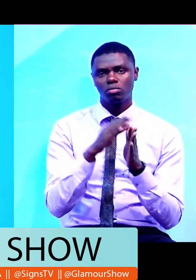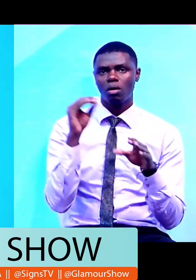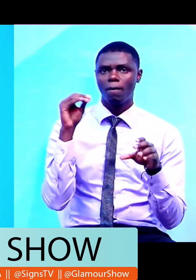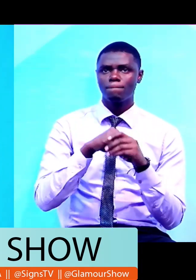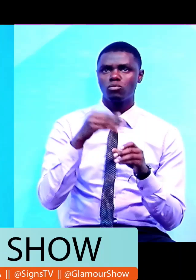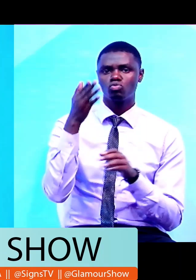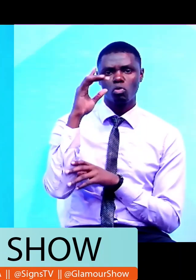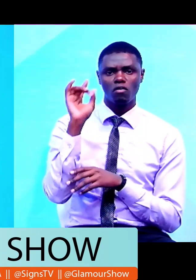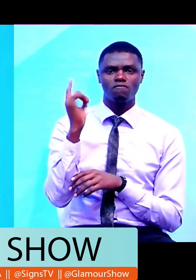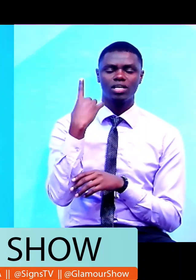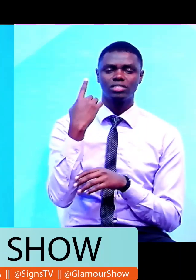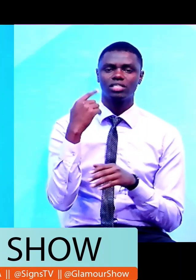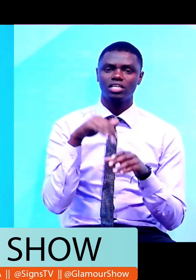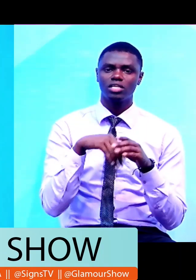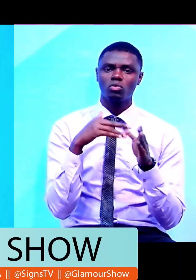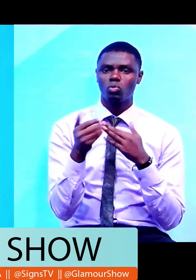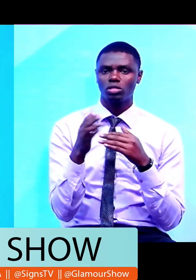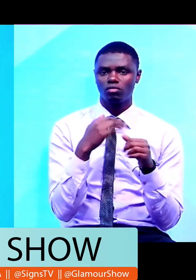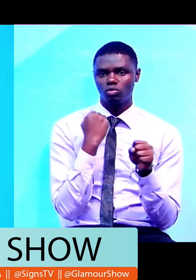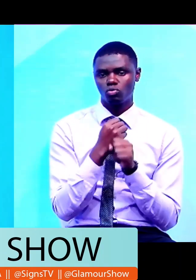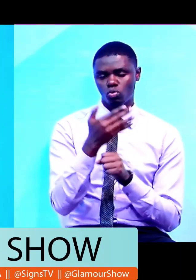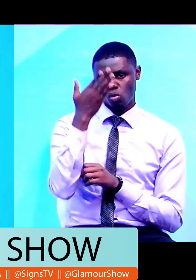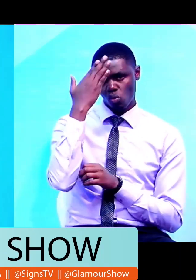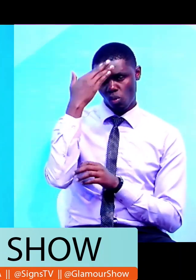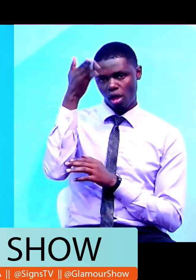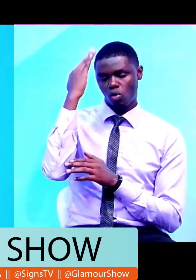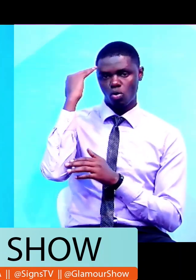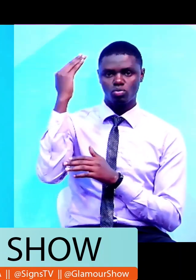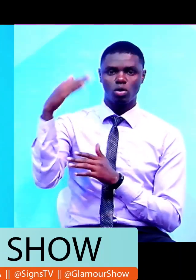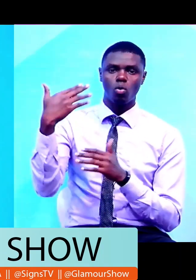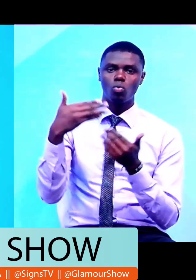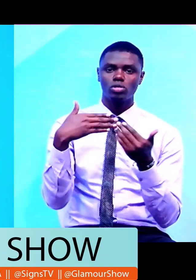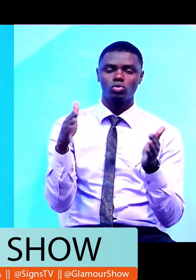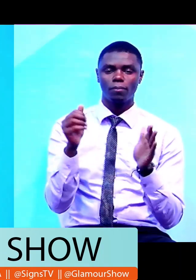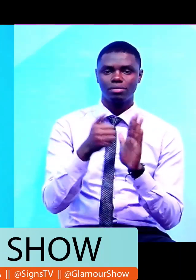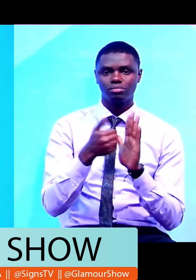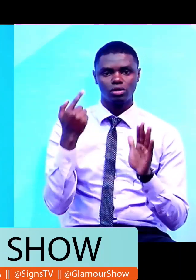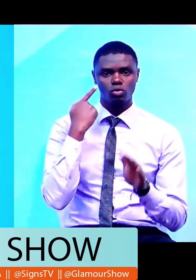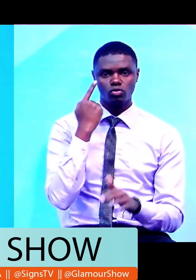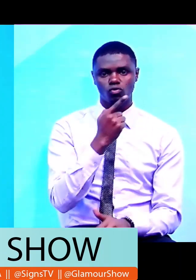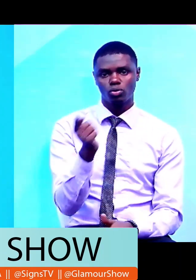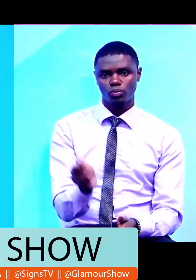in whatever you do, because God will always open a door for you.